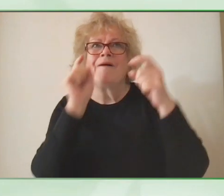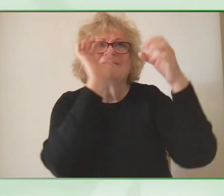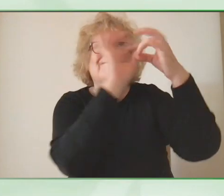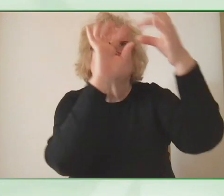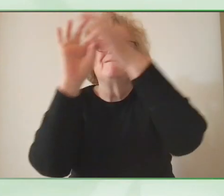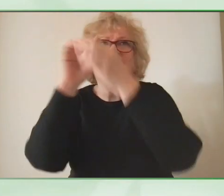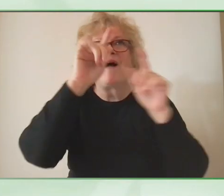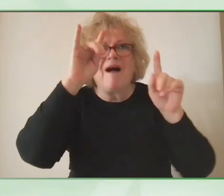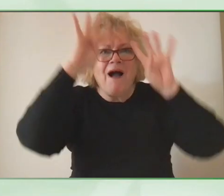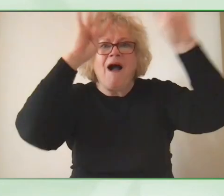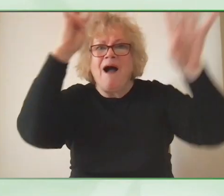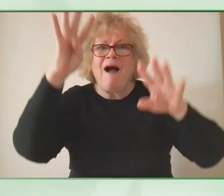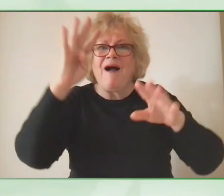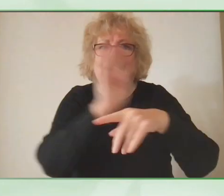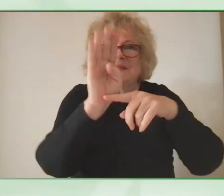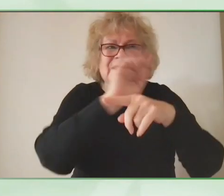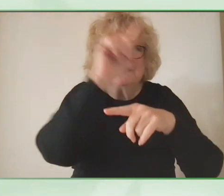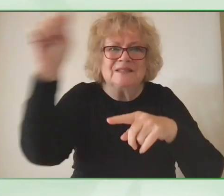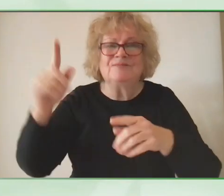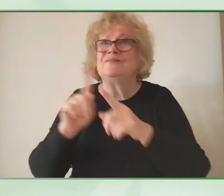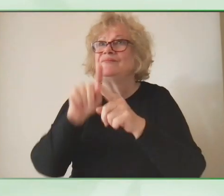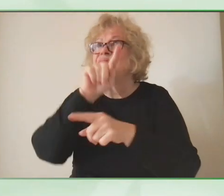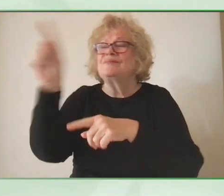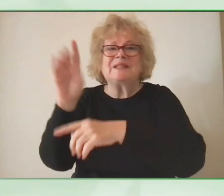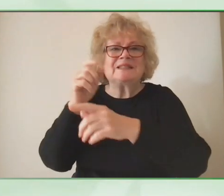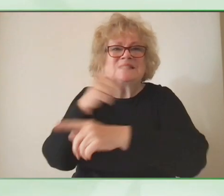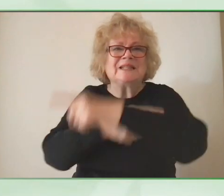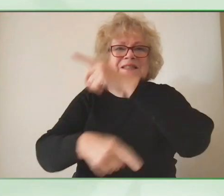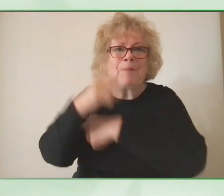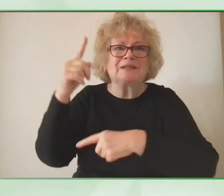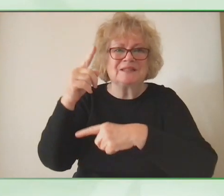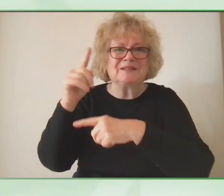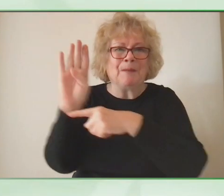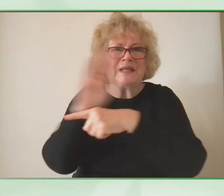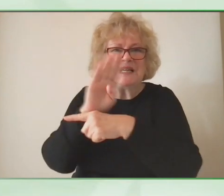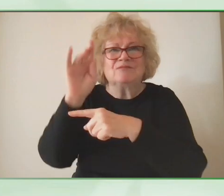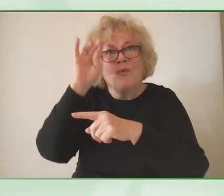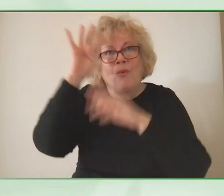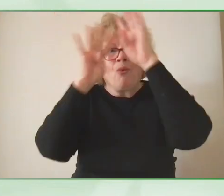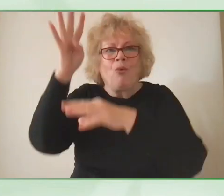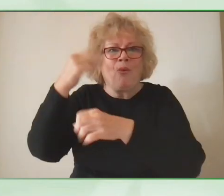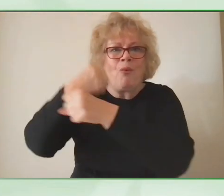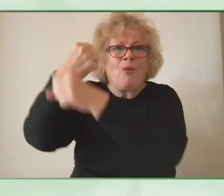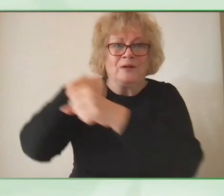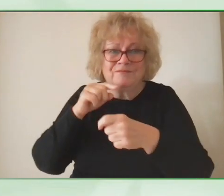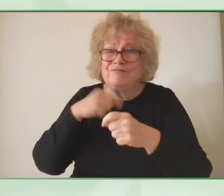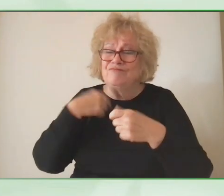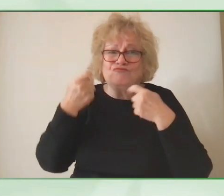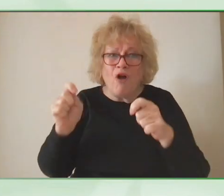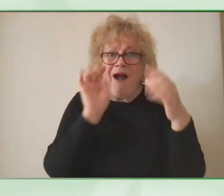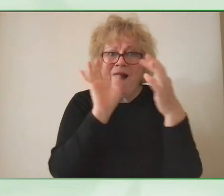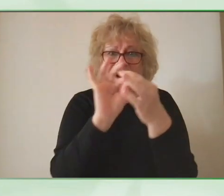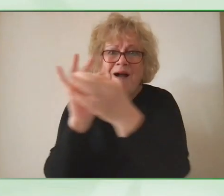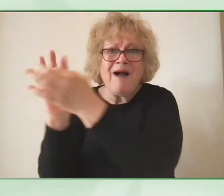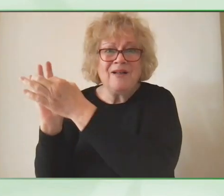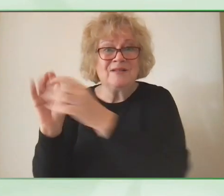access to resources and things because they're not made very inclusive for people. I